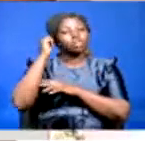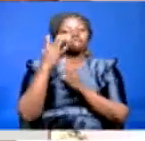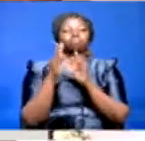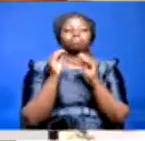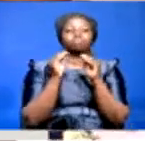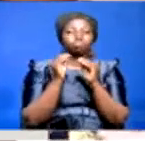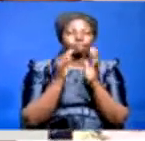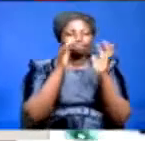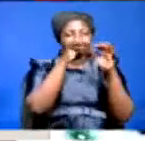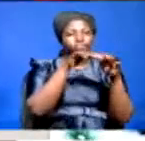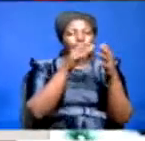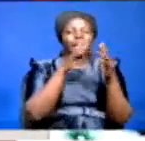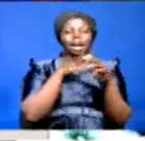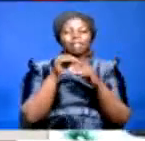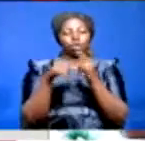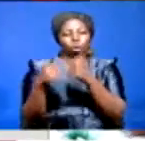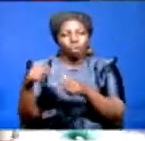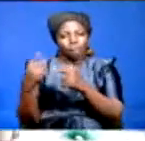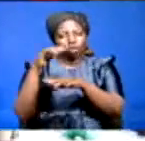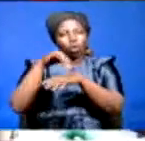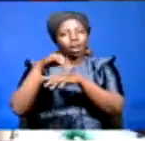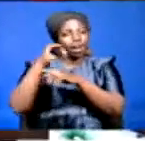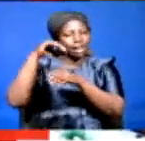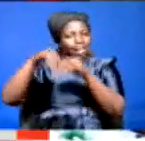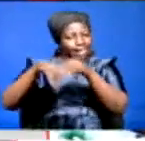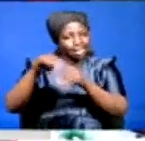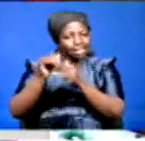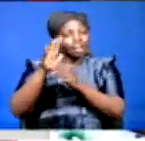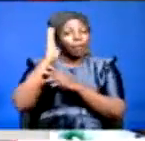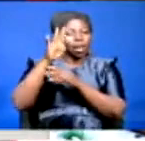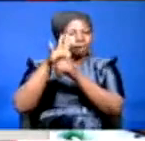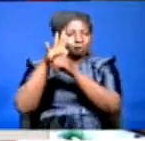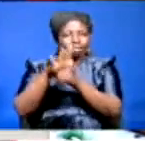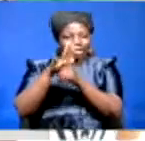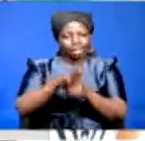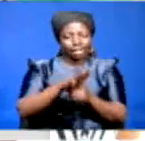the elected leaders will only marginalize the Mbeere community further.